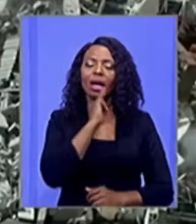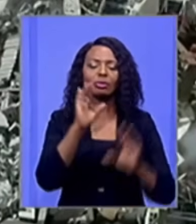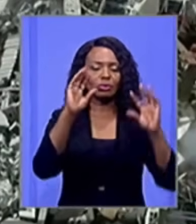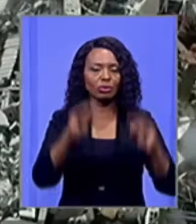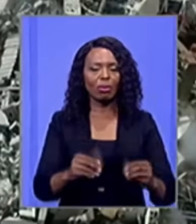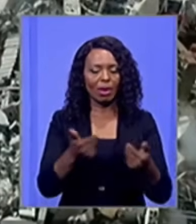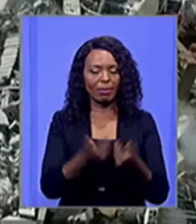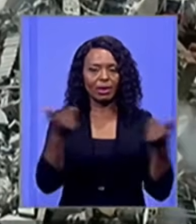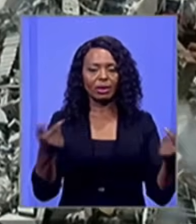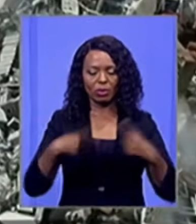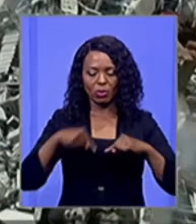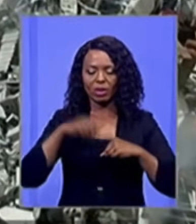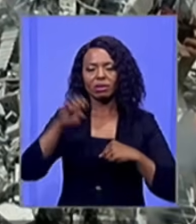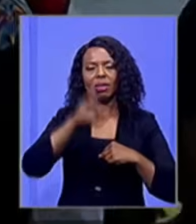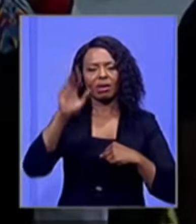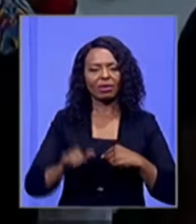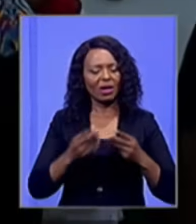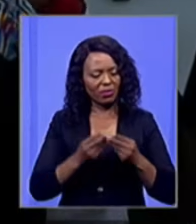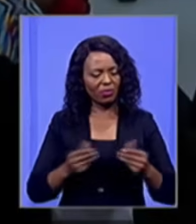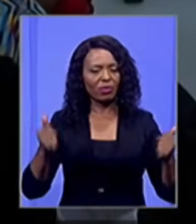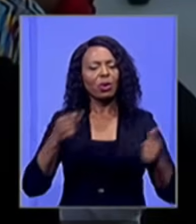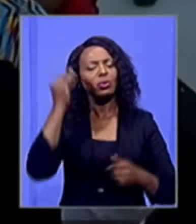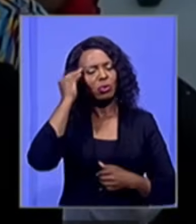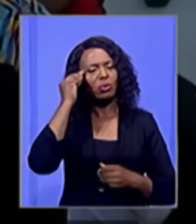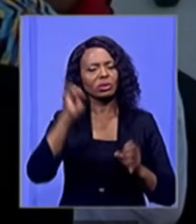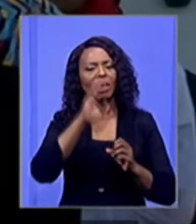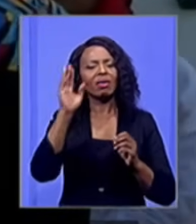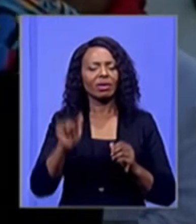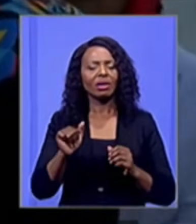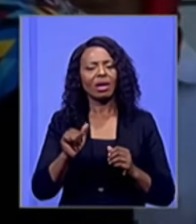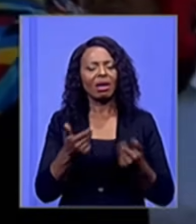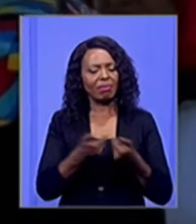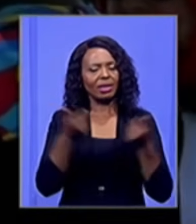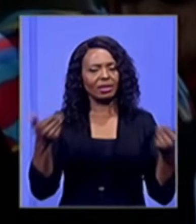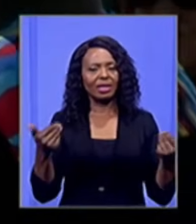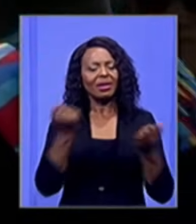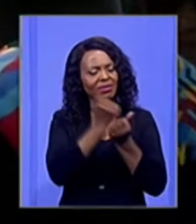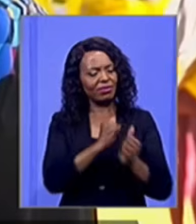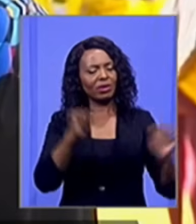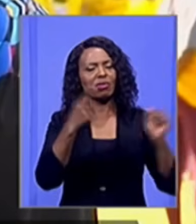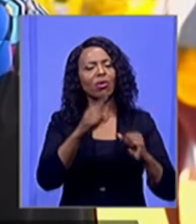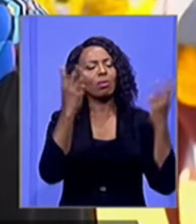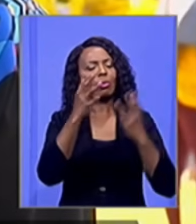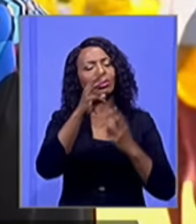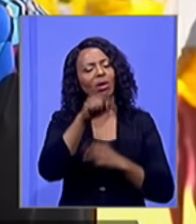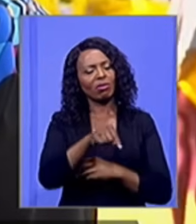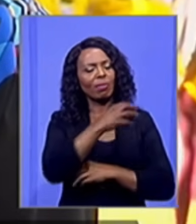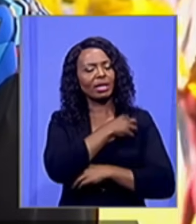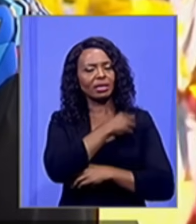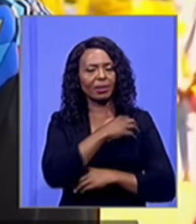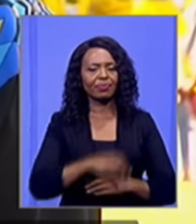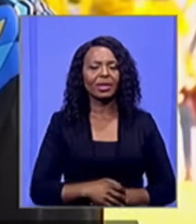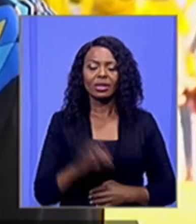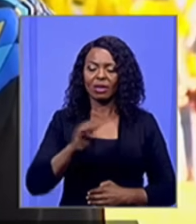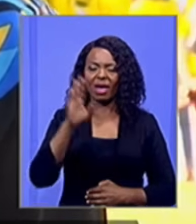South Africans have dealt with it. We know what it is all about. We want freedom for the people of Palestine. South Africa went through the